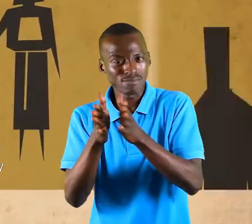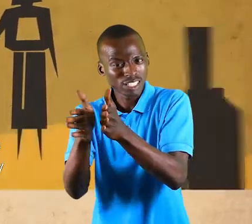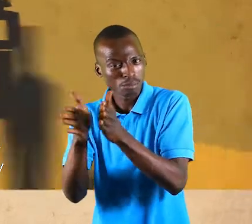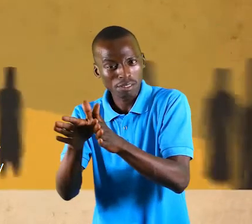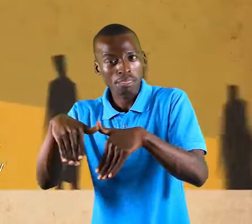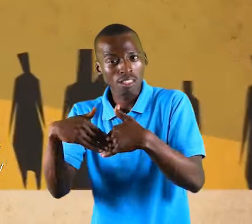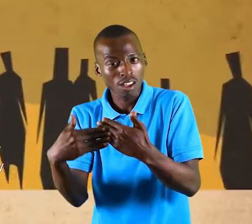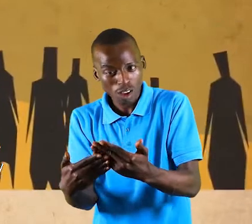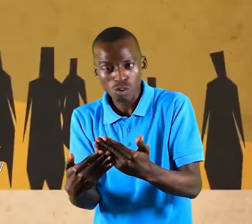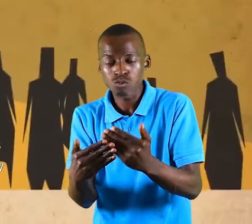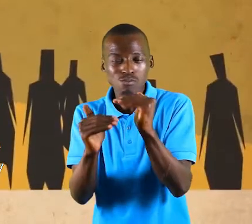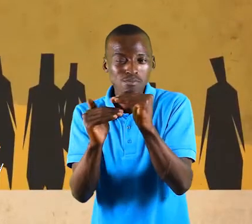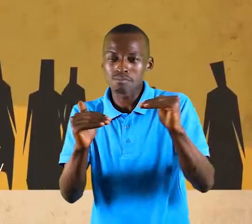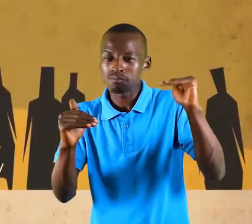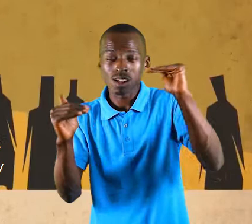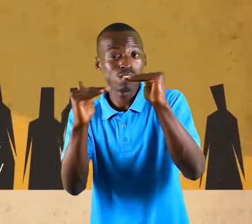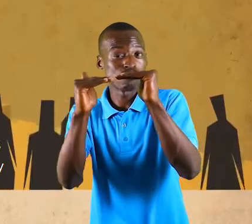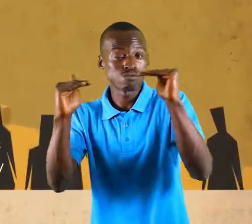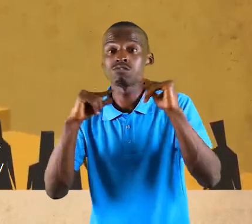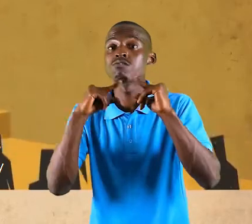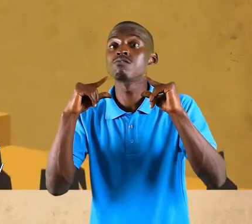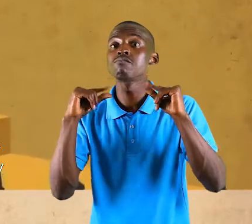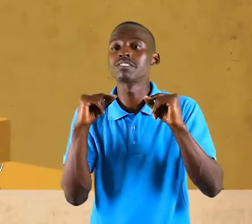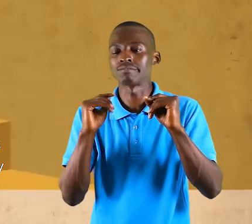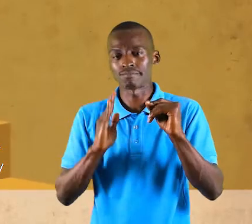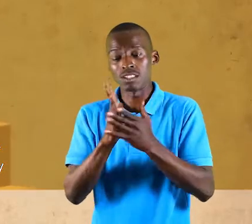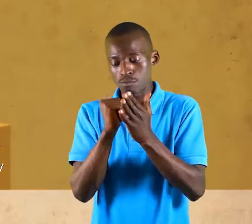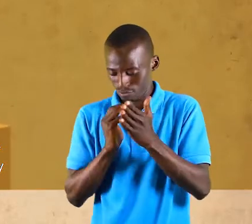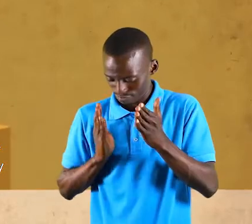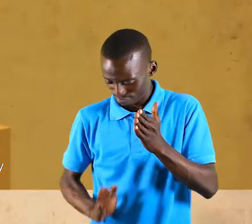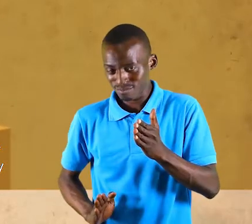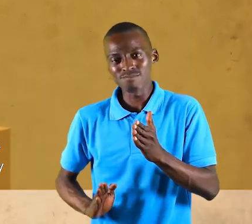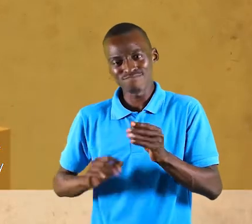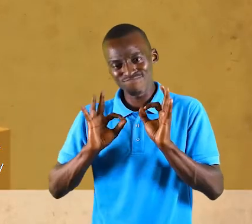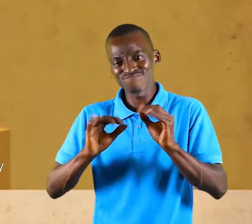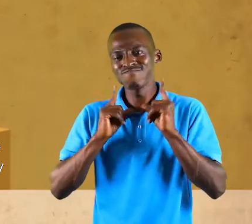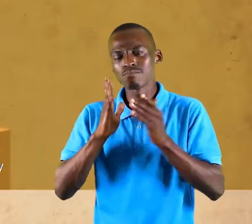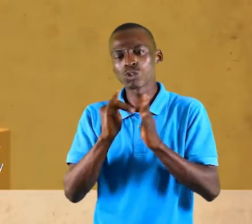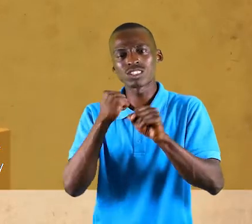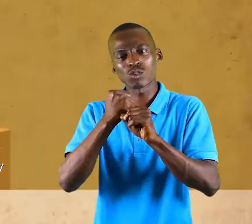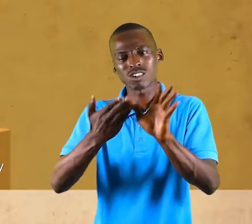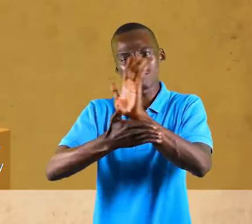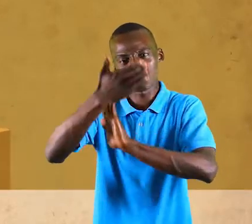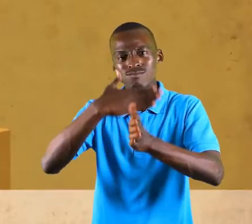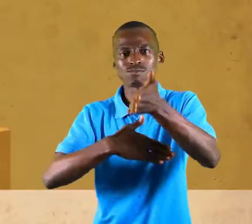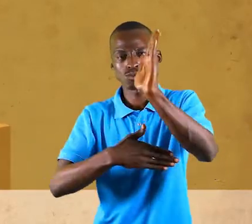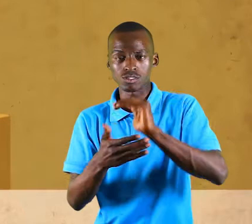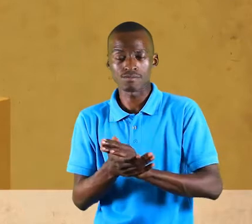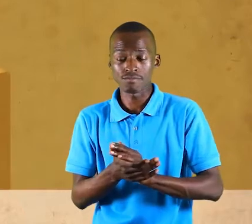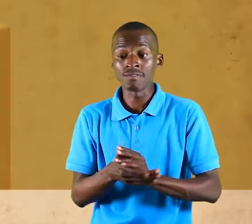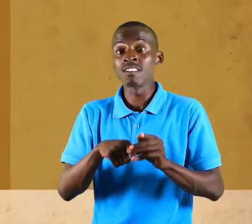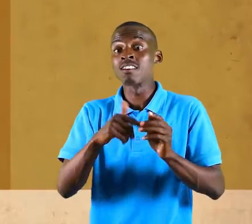other section explains the set of higher standards that the priests have to live by because they work so closely to God's presence.